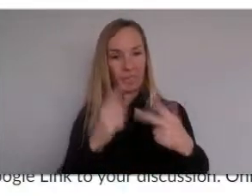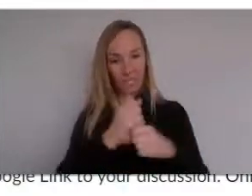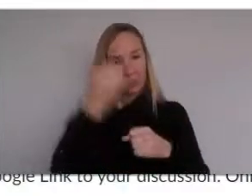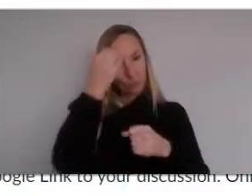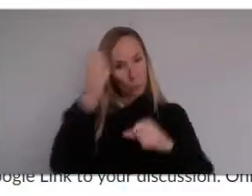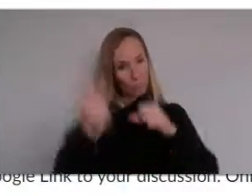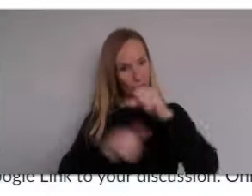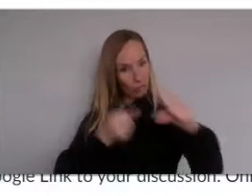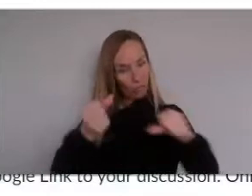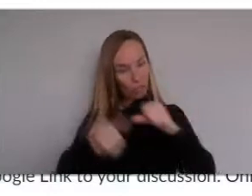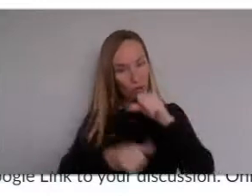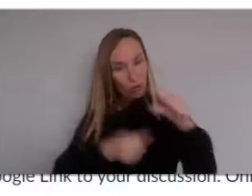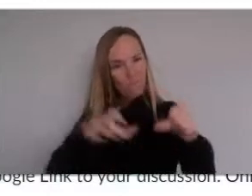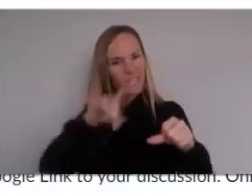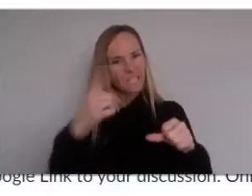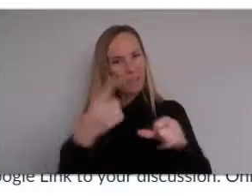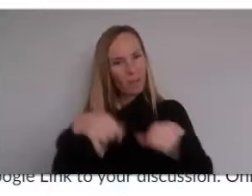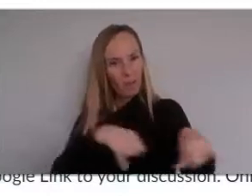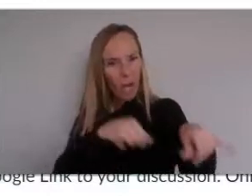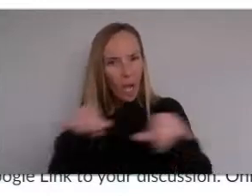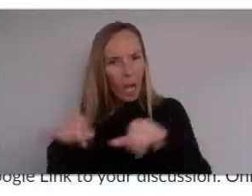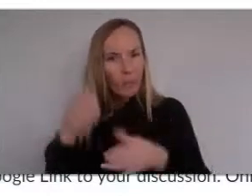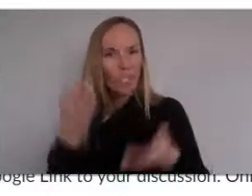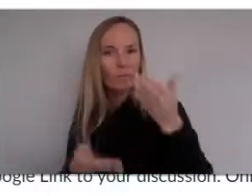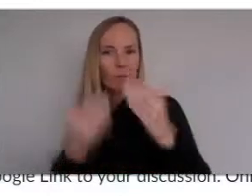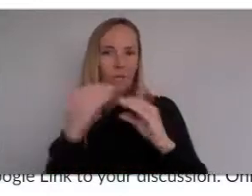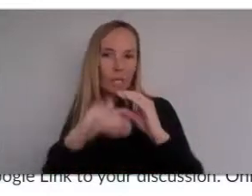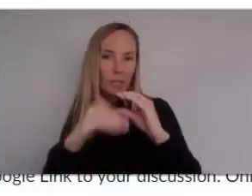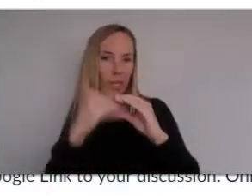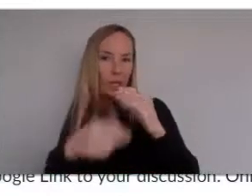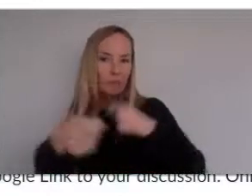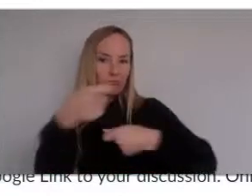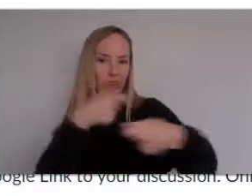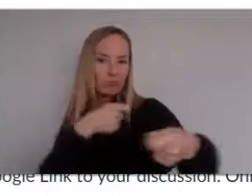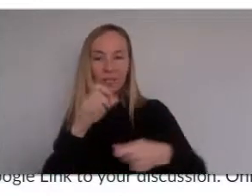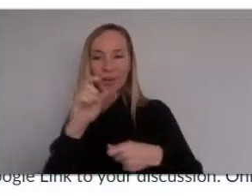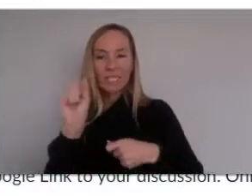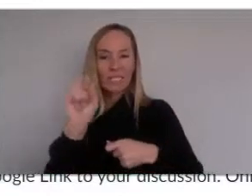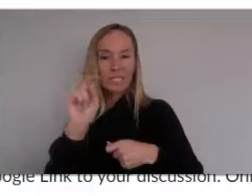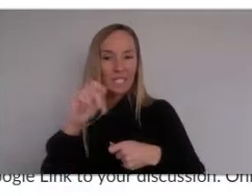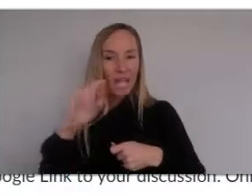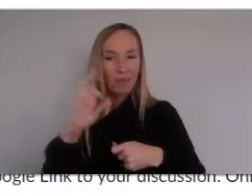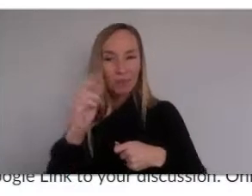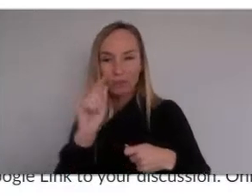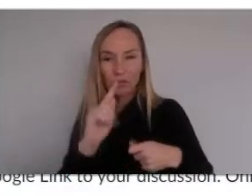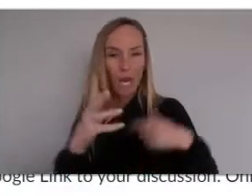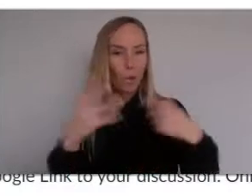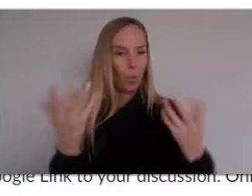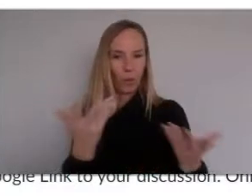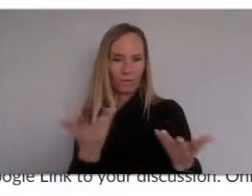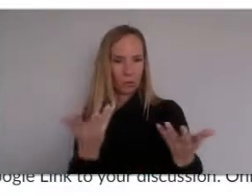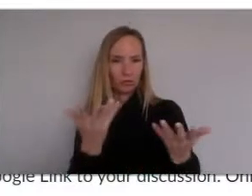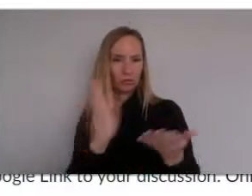in common. You will decide how best to do this. You may want to exchange email, Snapchat, or however, I just said that, however you best